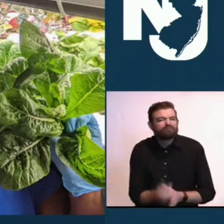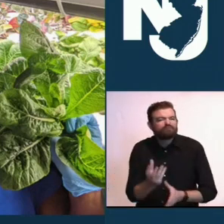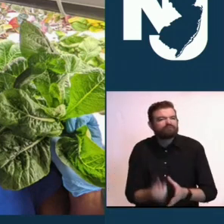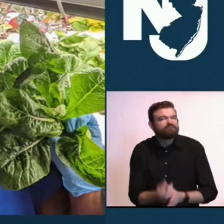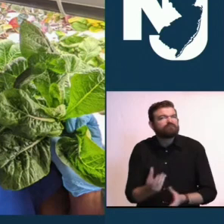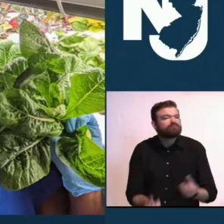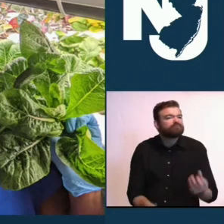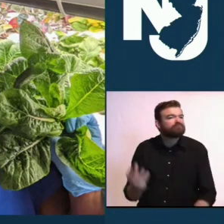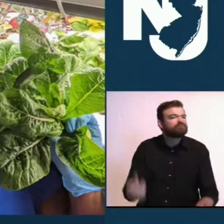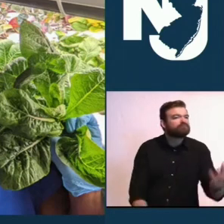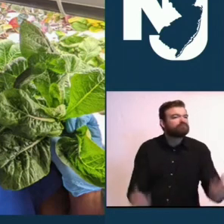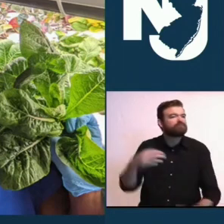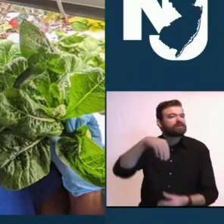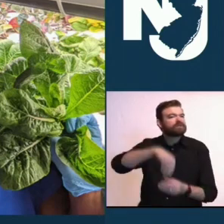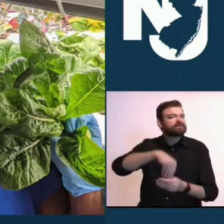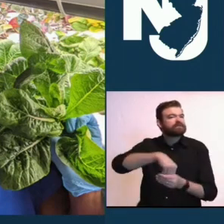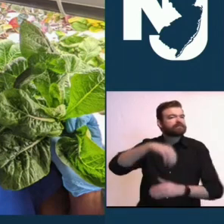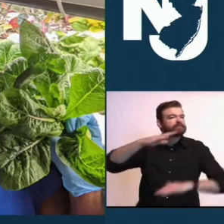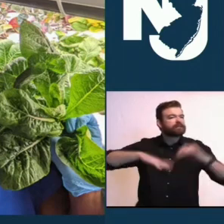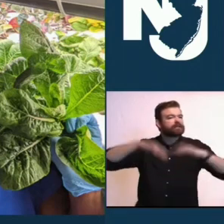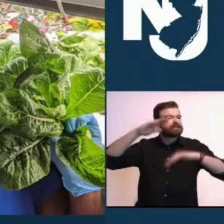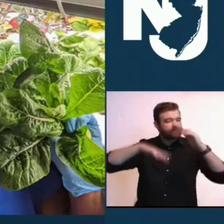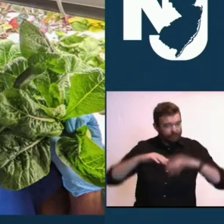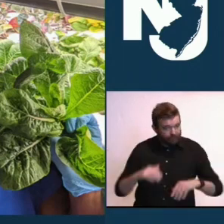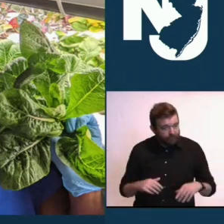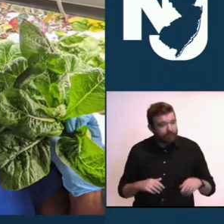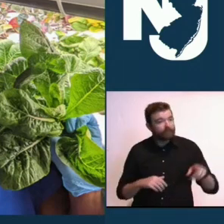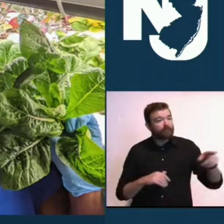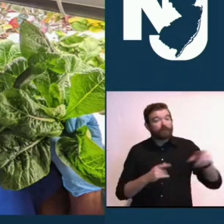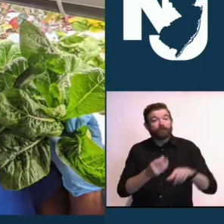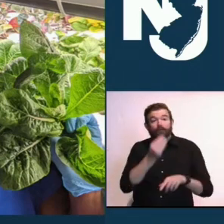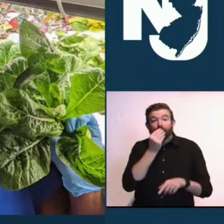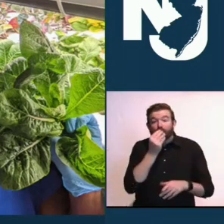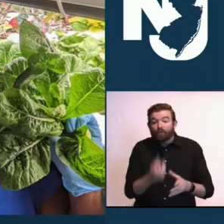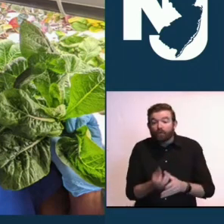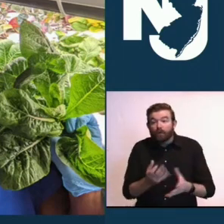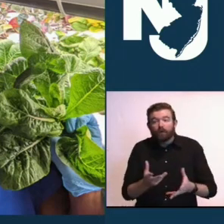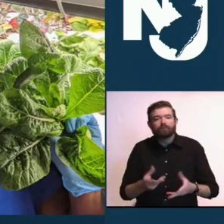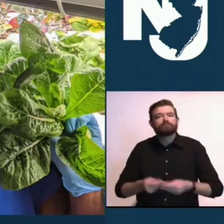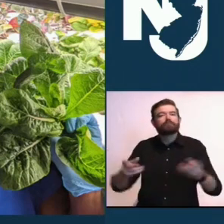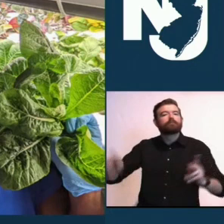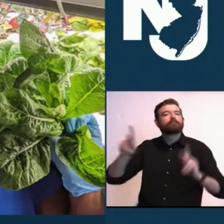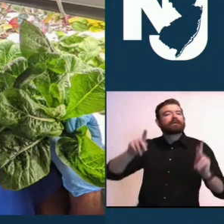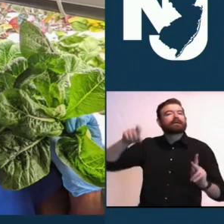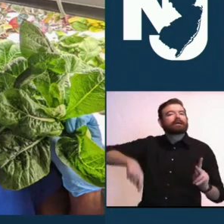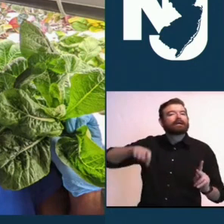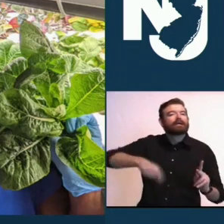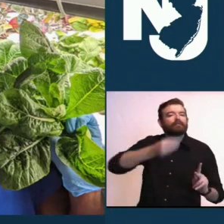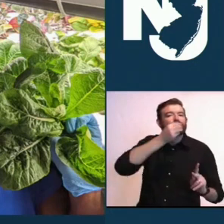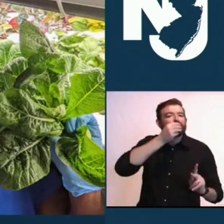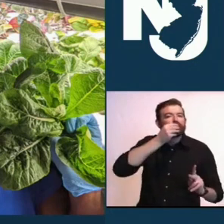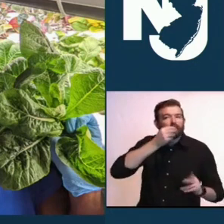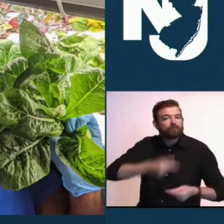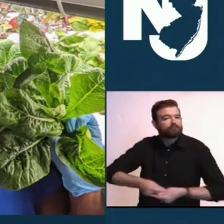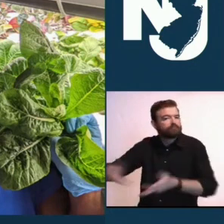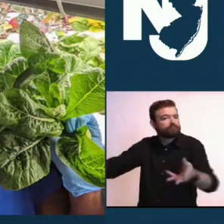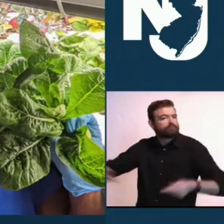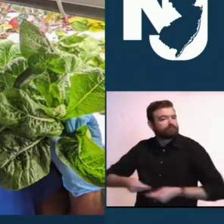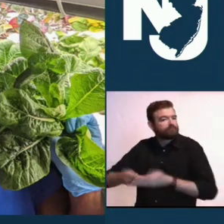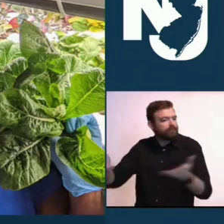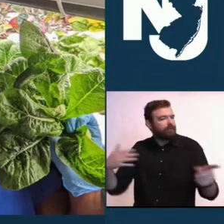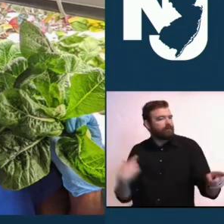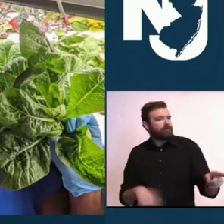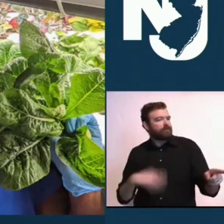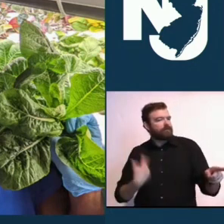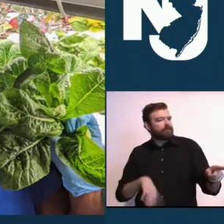focused on using GeoGreens produce to help fight food insecurity. And GeoGreens was recently approved as a vendor